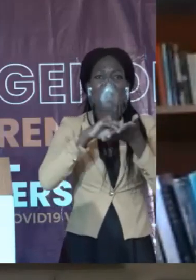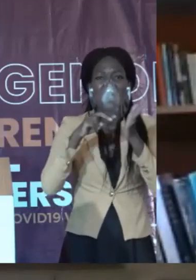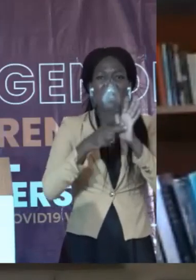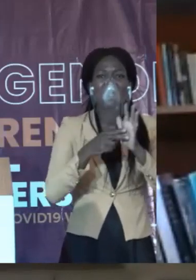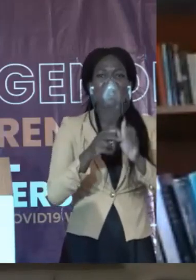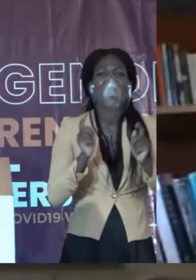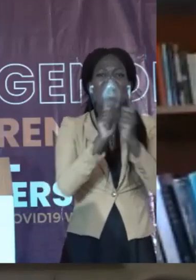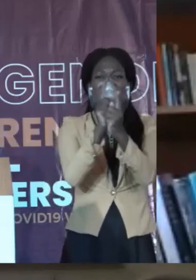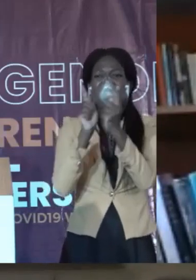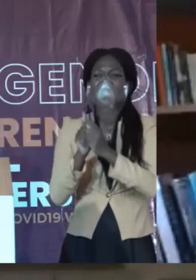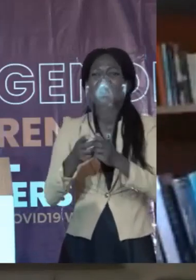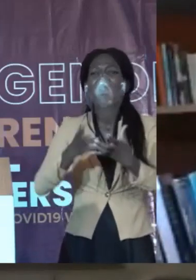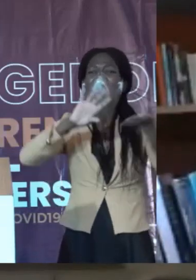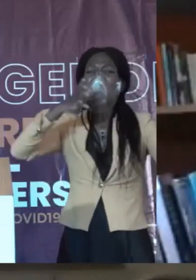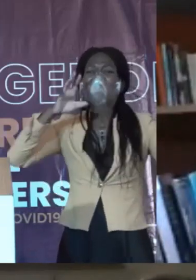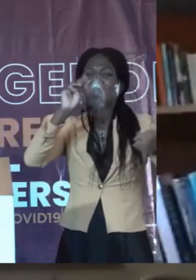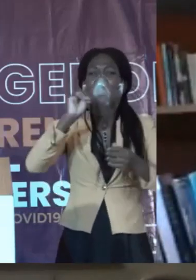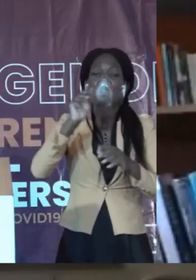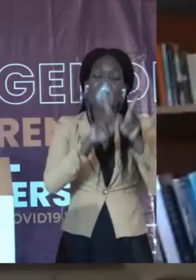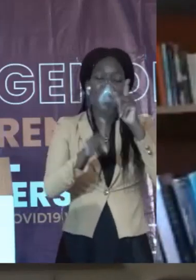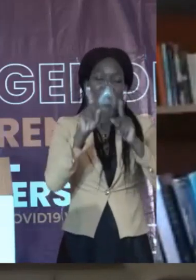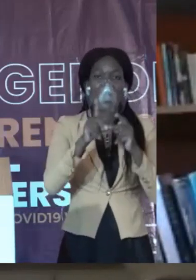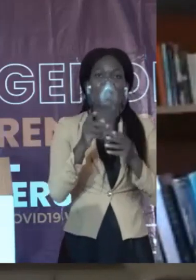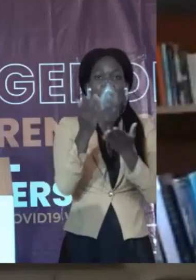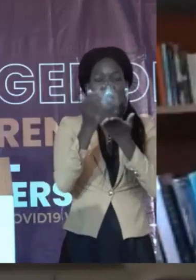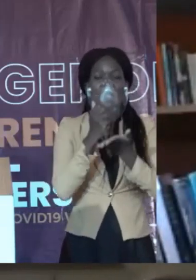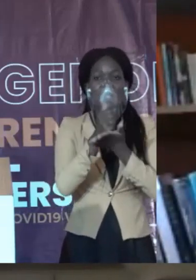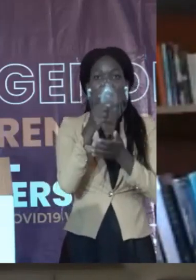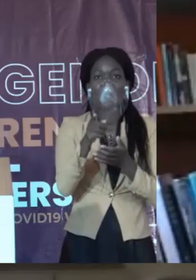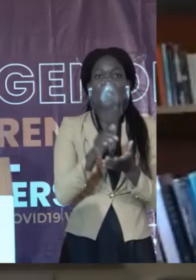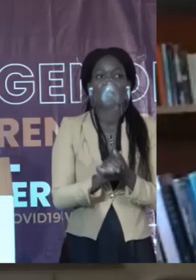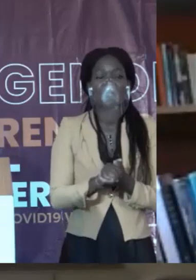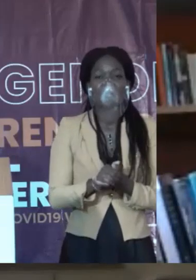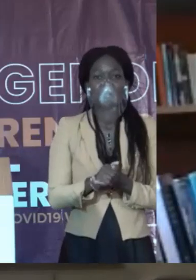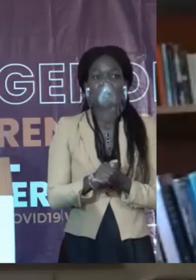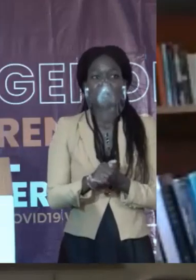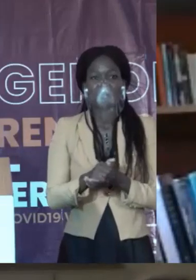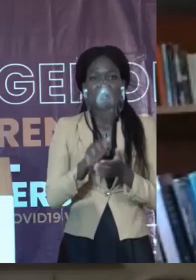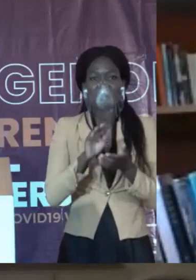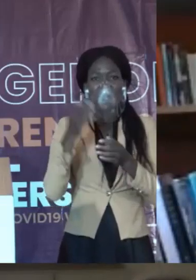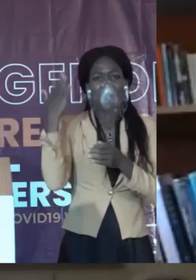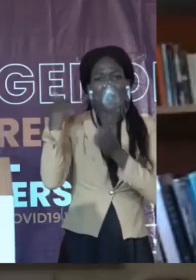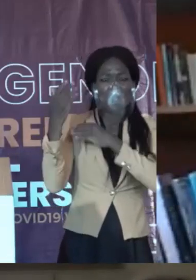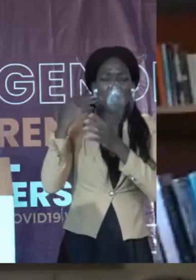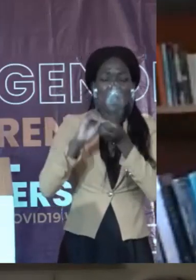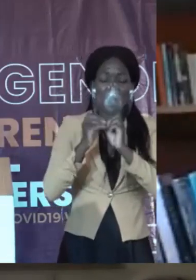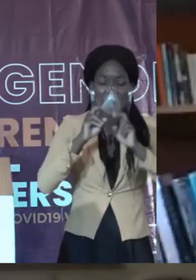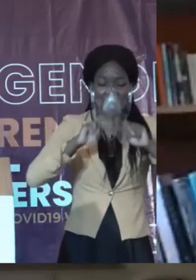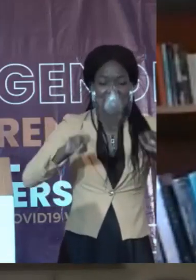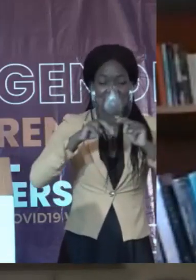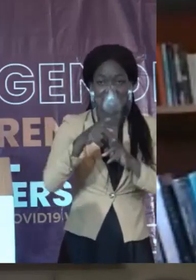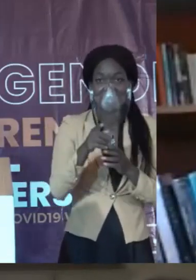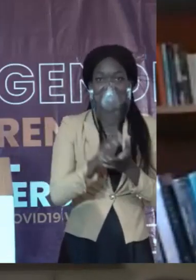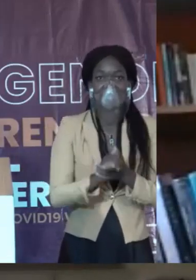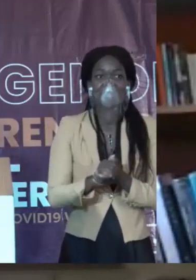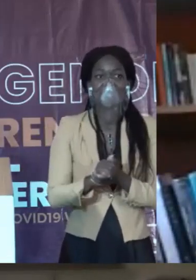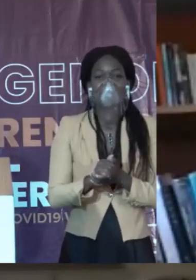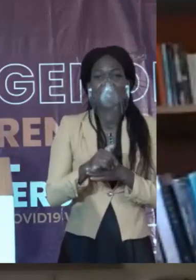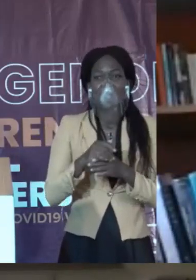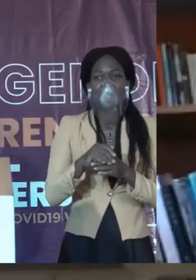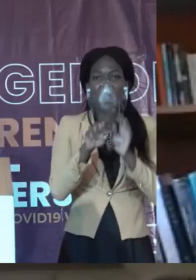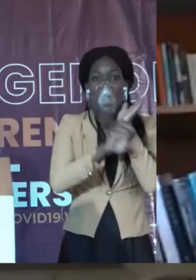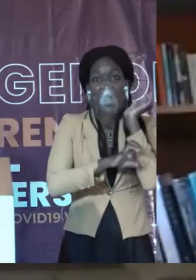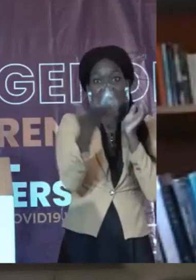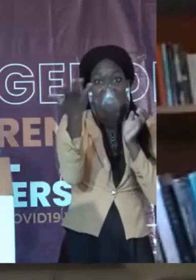climate change. And to give one concrete example, Niger, a macro study was carried out there, and it identified that the product